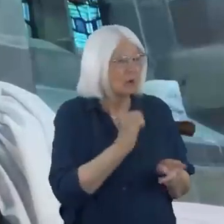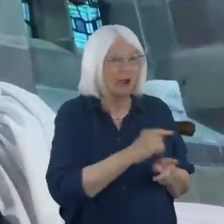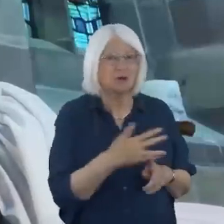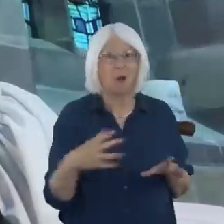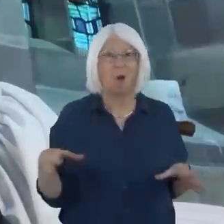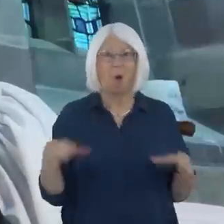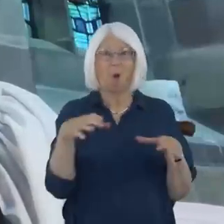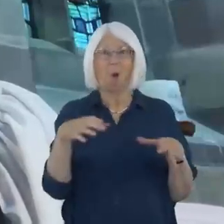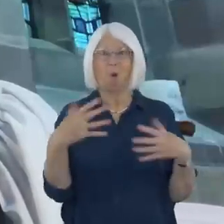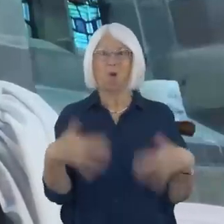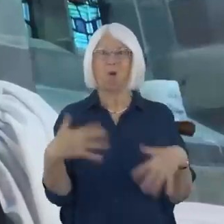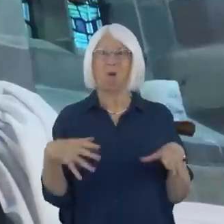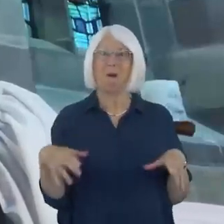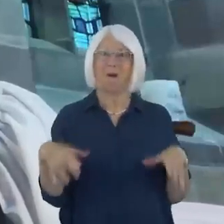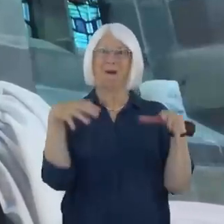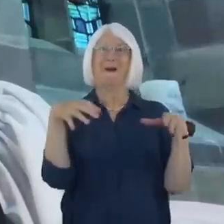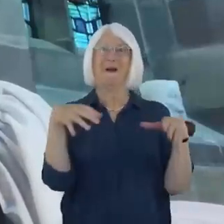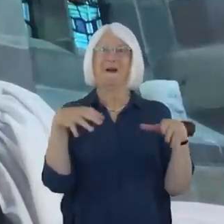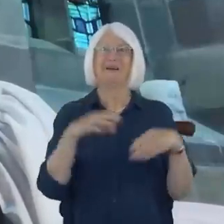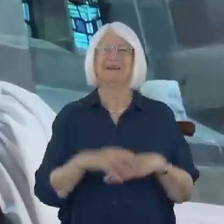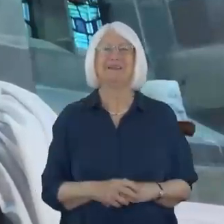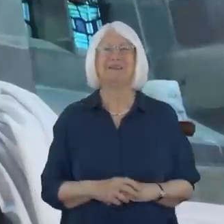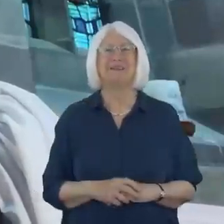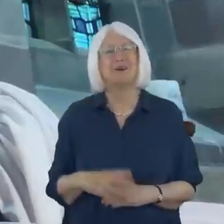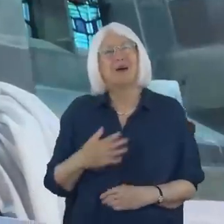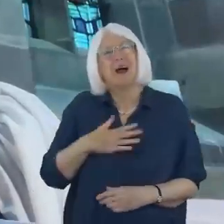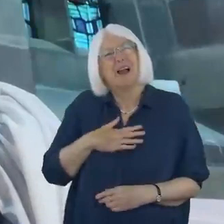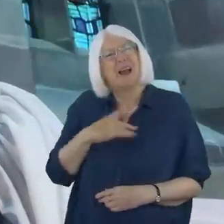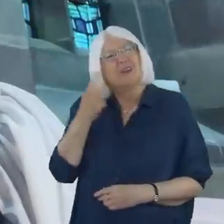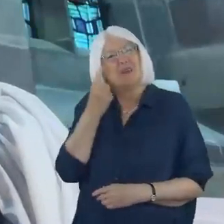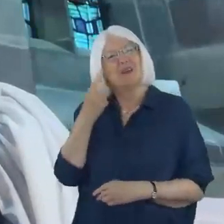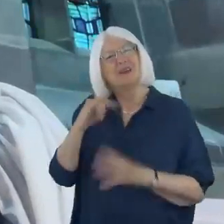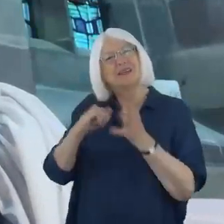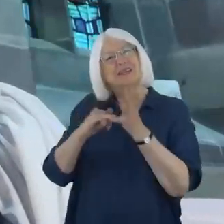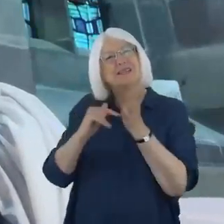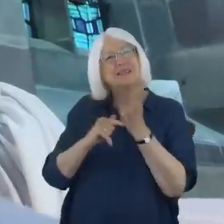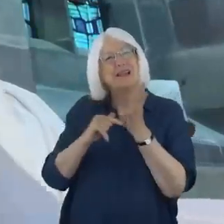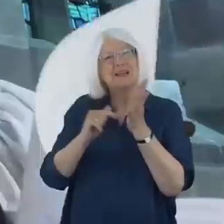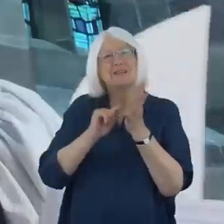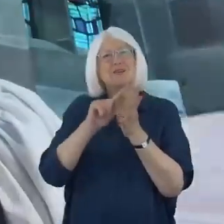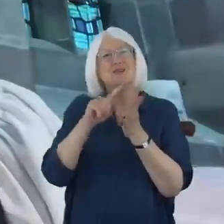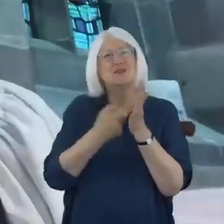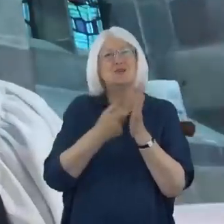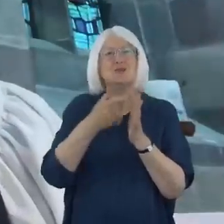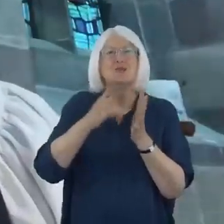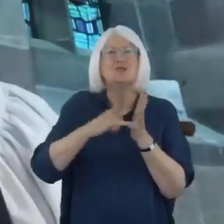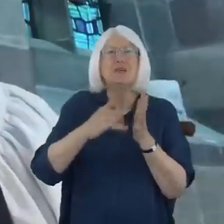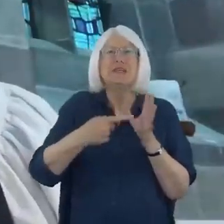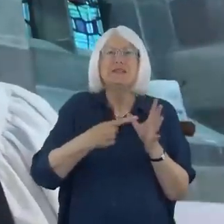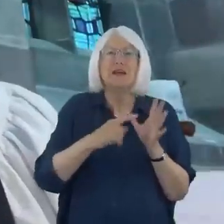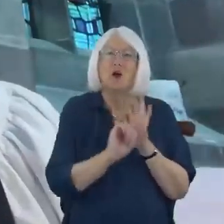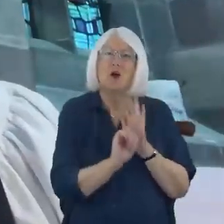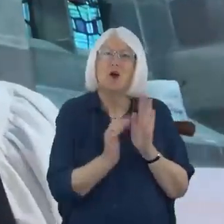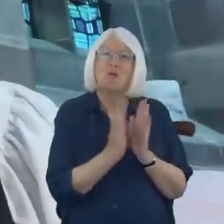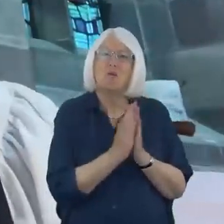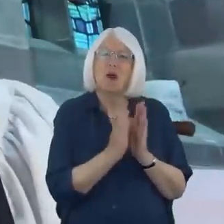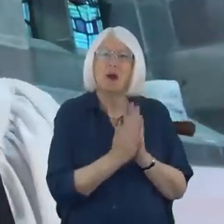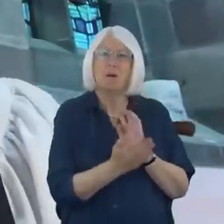parts. So I like to think of St. Teresa's prayer as not addressed to